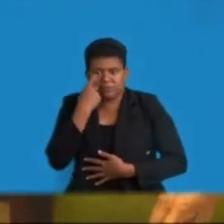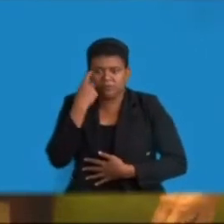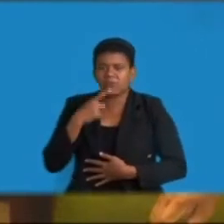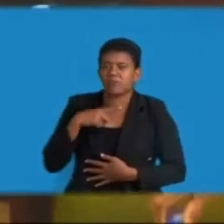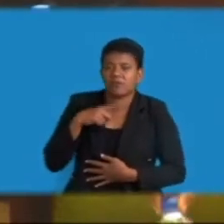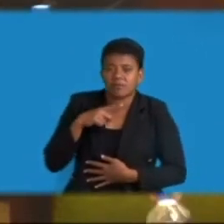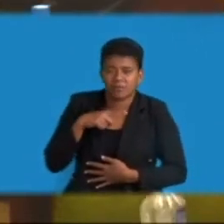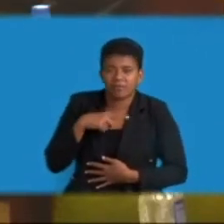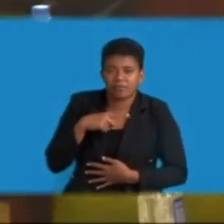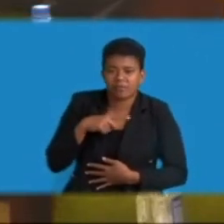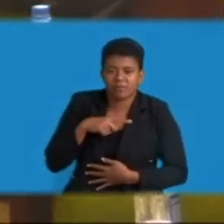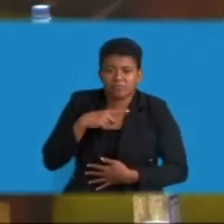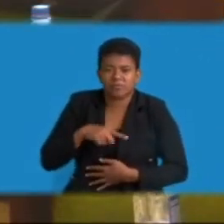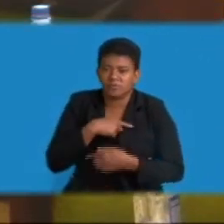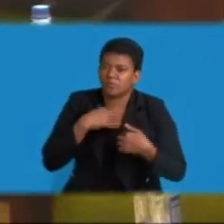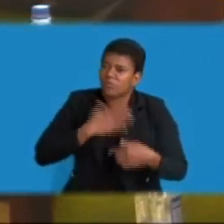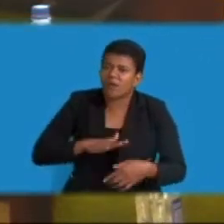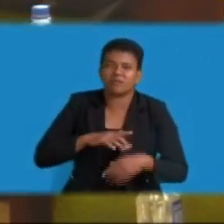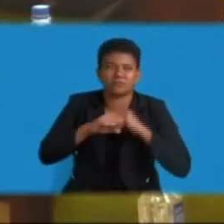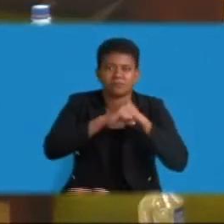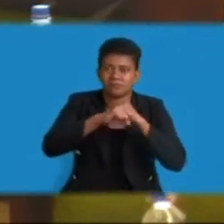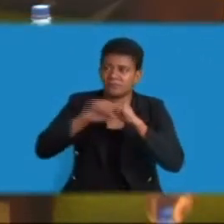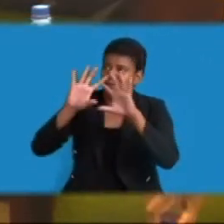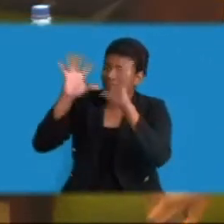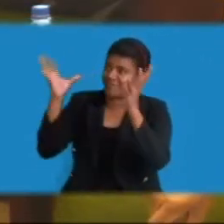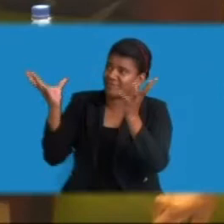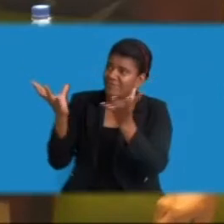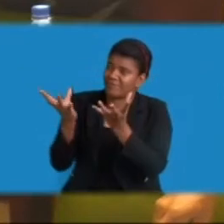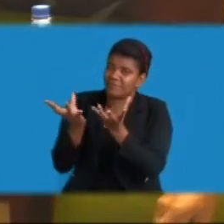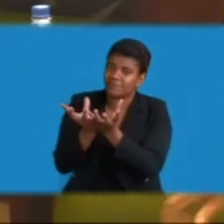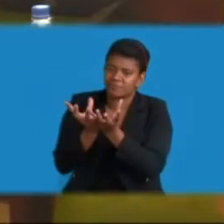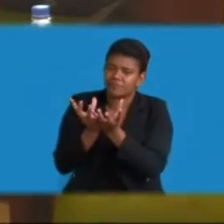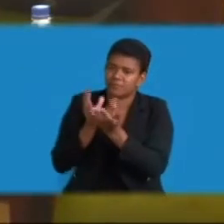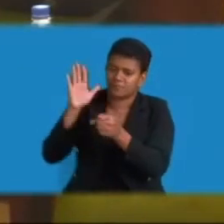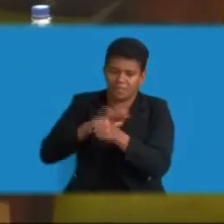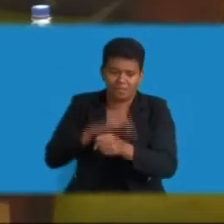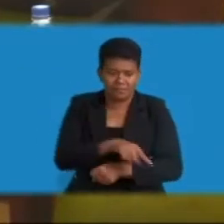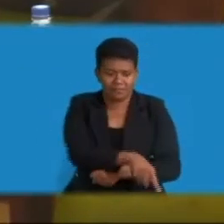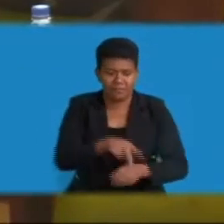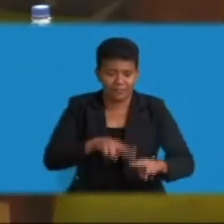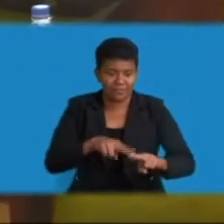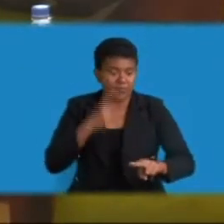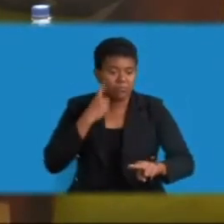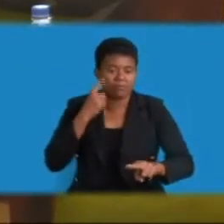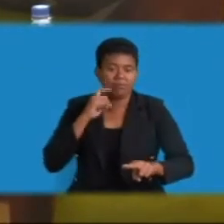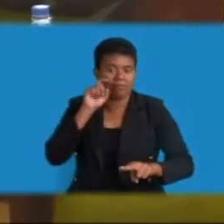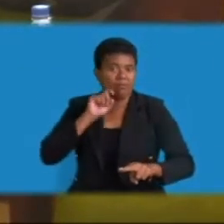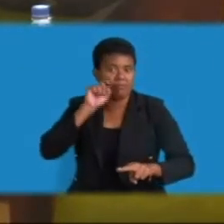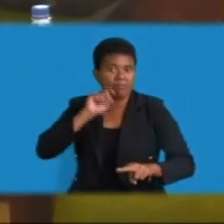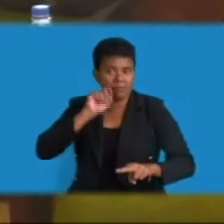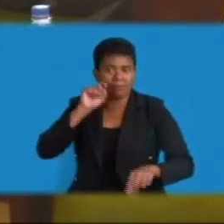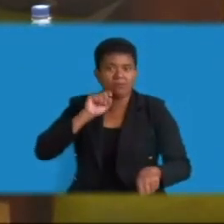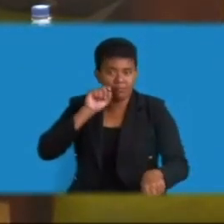we market to the world that we are producing this close to the environment, and Ramdayal is